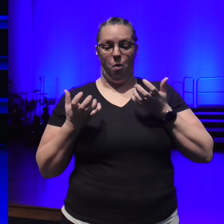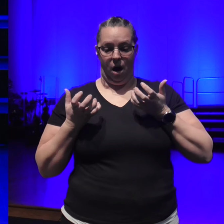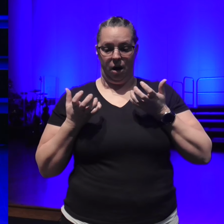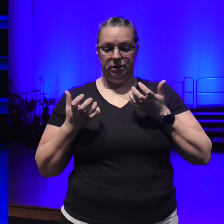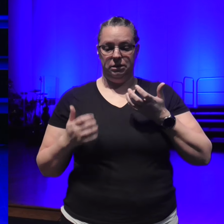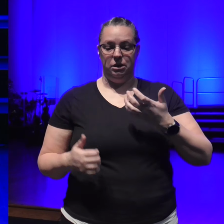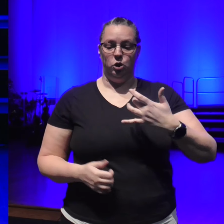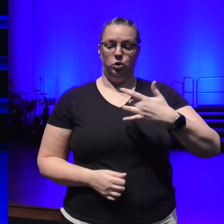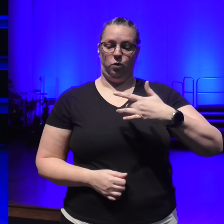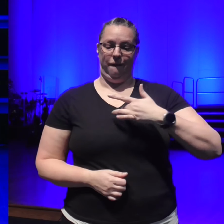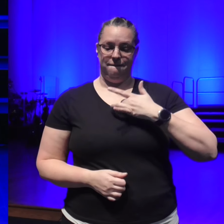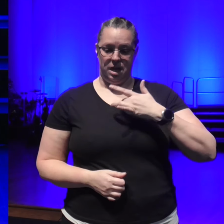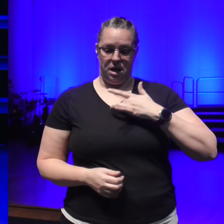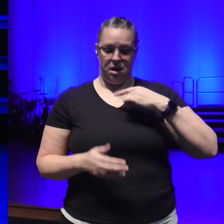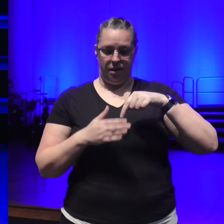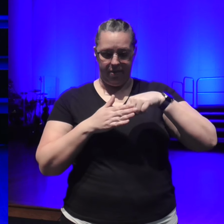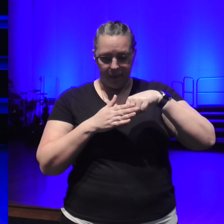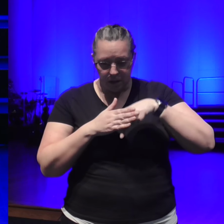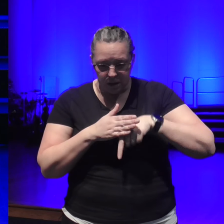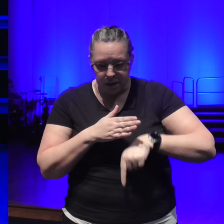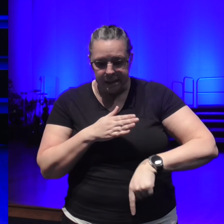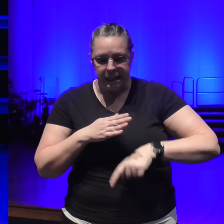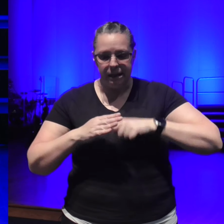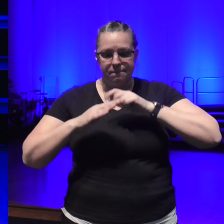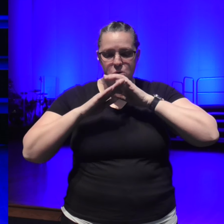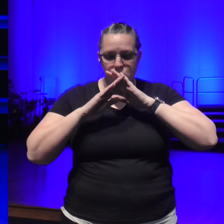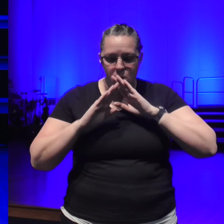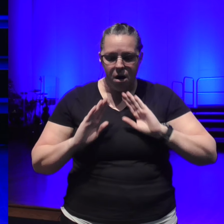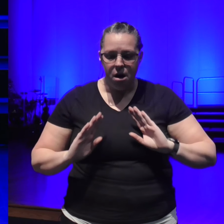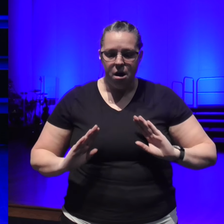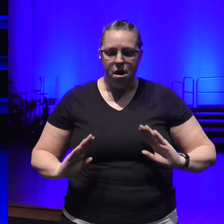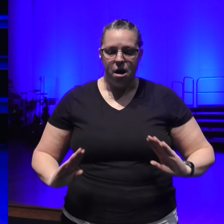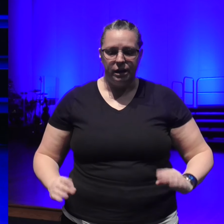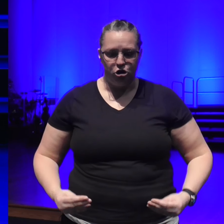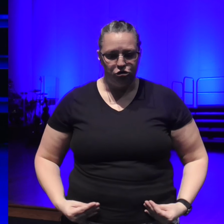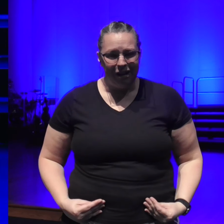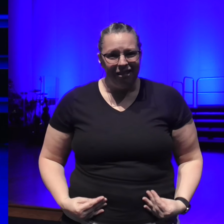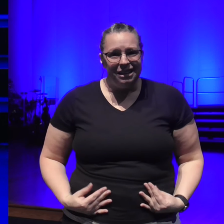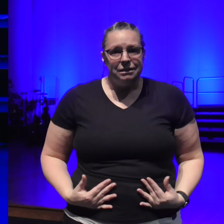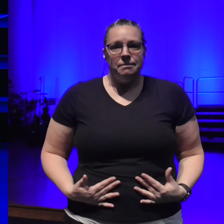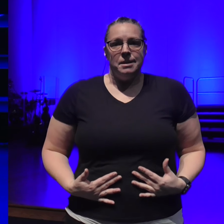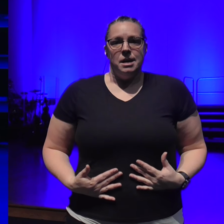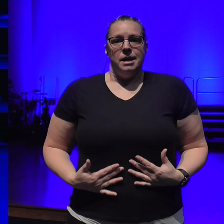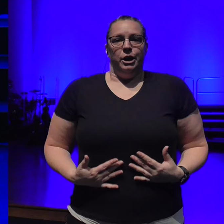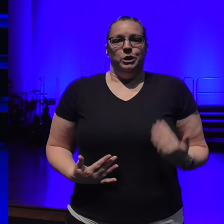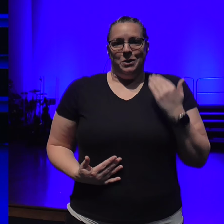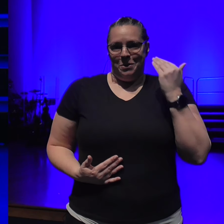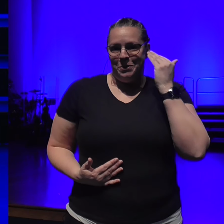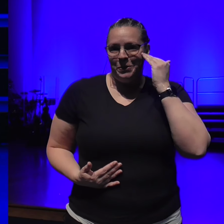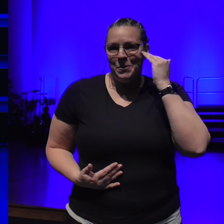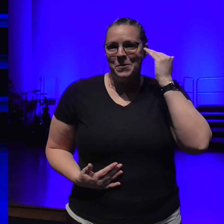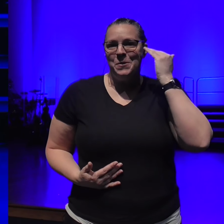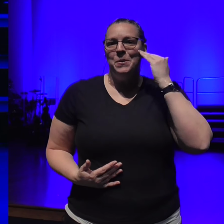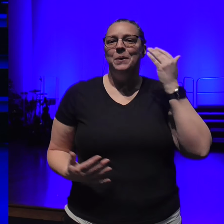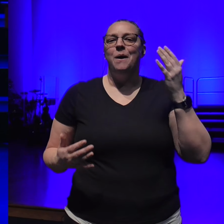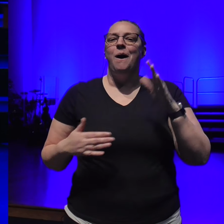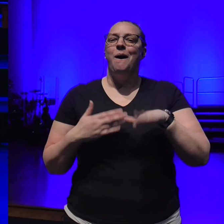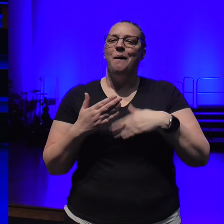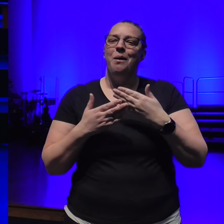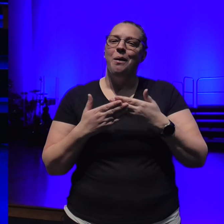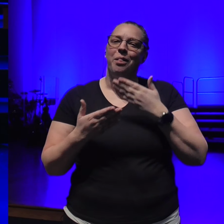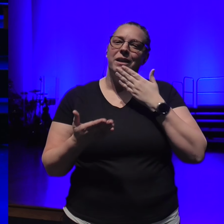of quiet, that stirs my soul and inspires me with the knowledge that all is